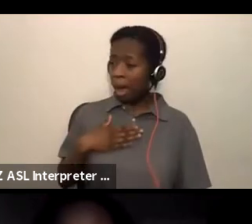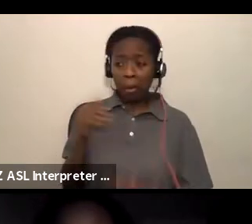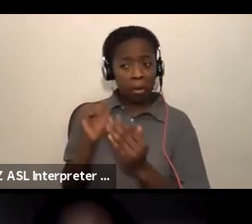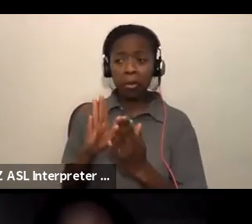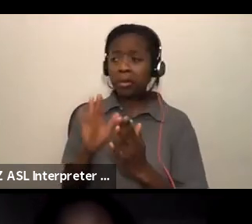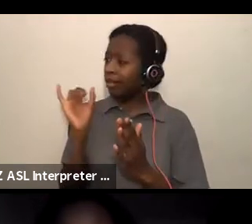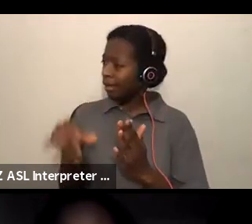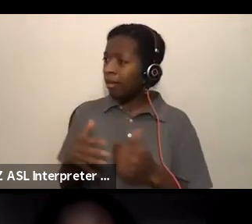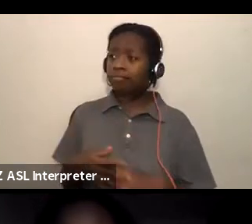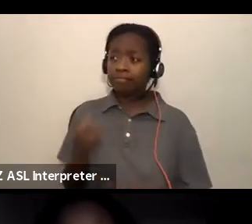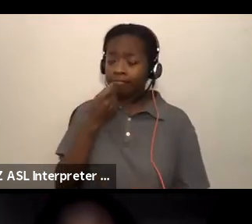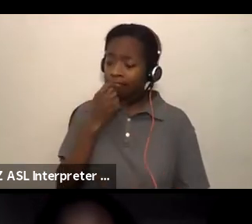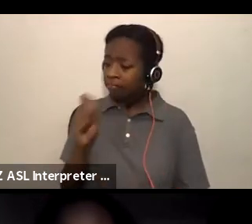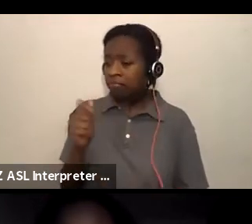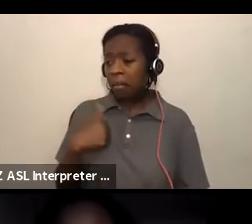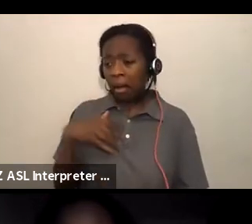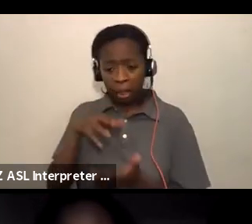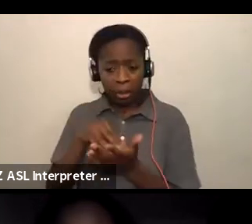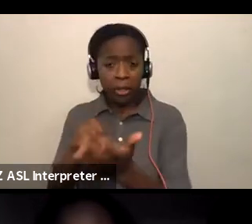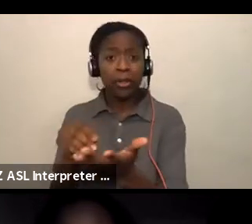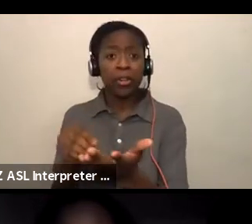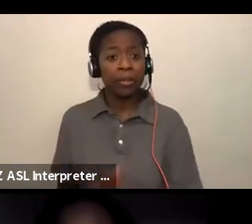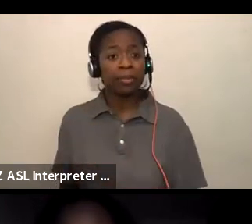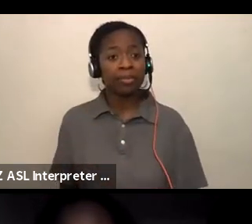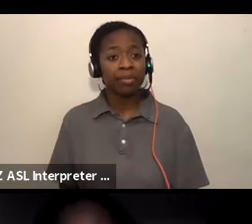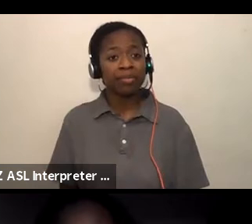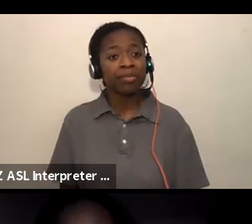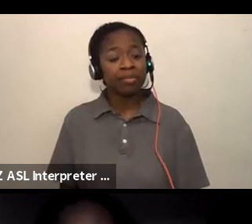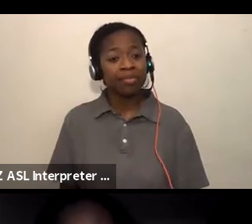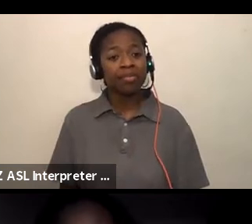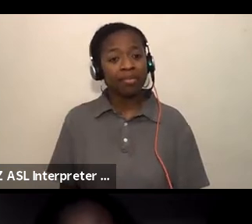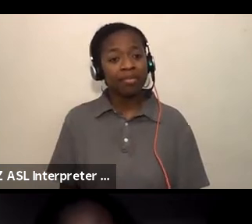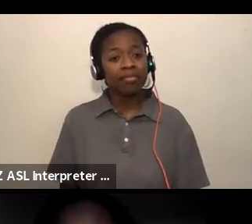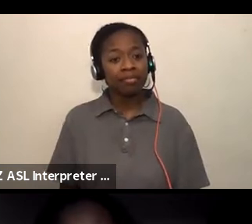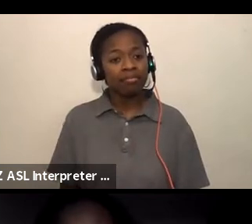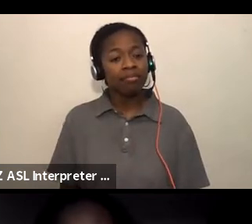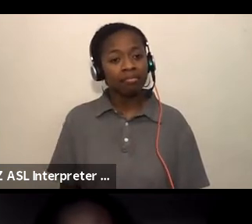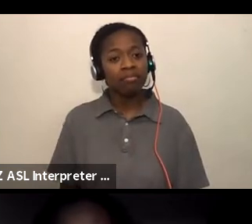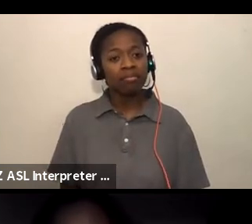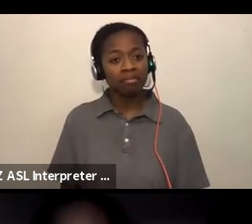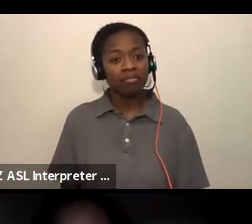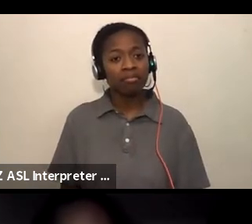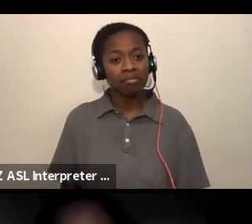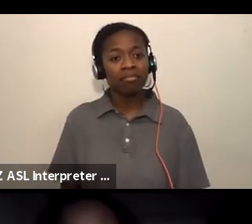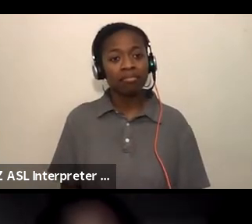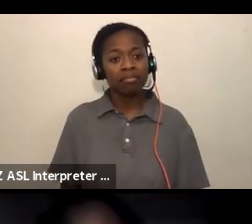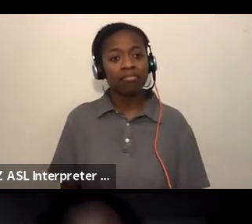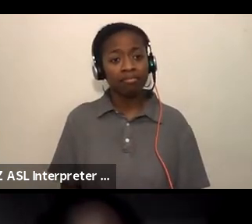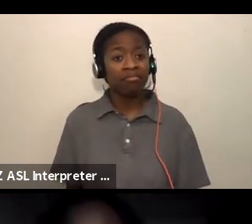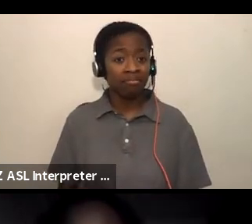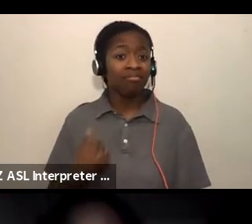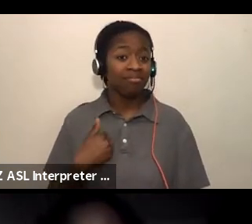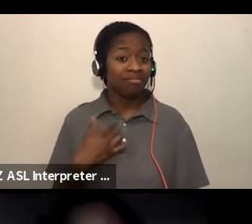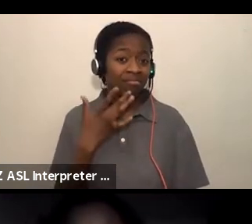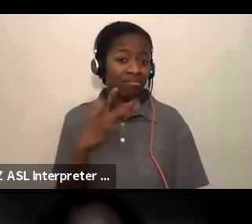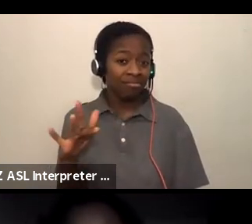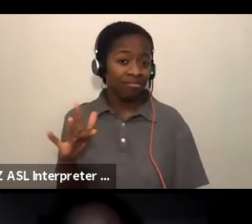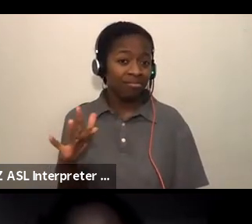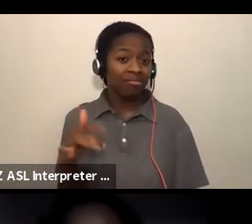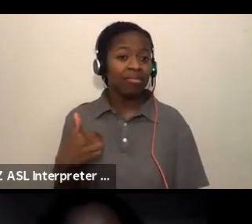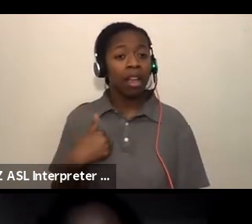know, and that's where I learn. So we're learning. I've been, you know, fortunate enough to just be